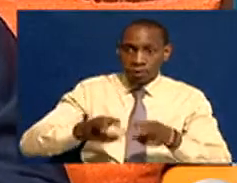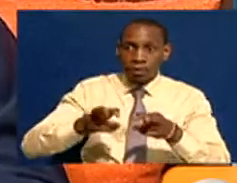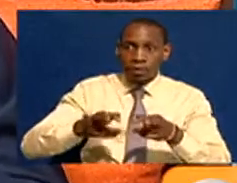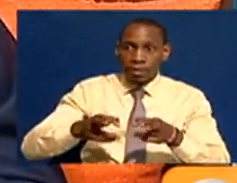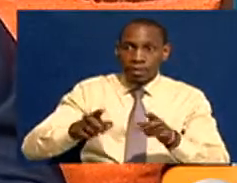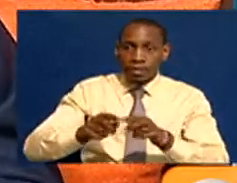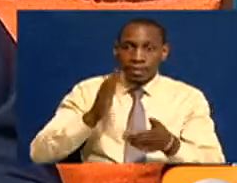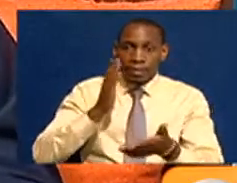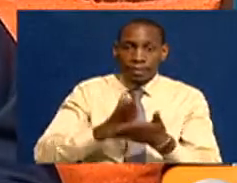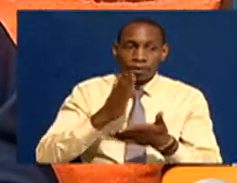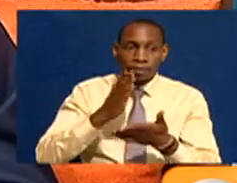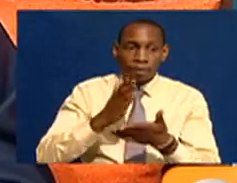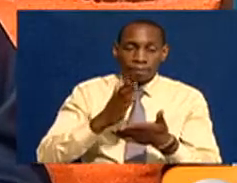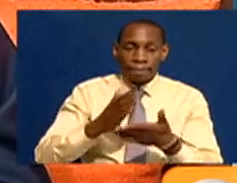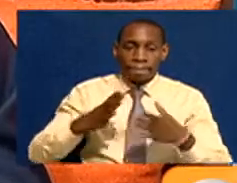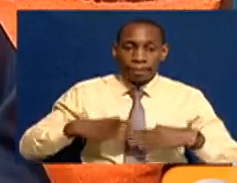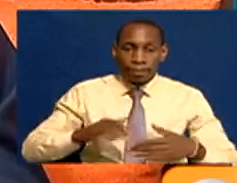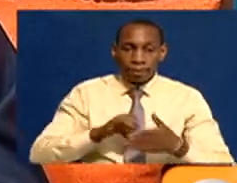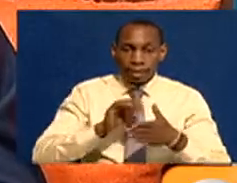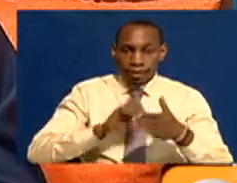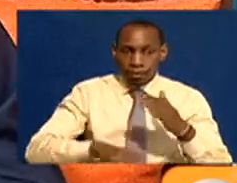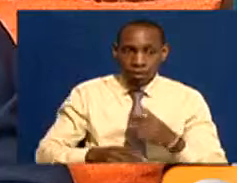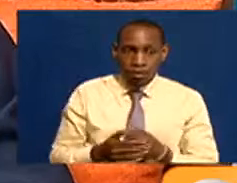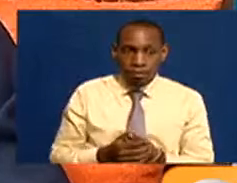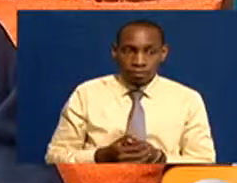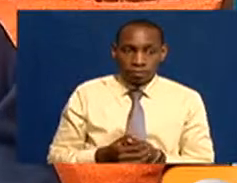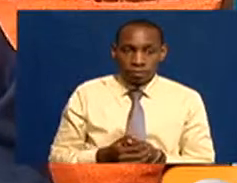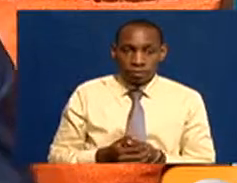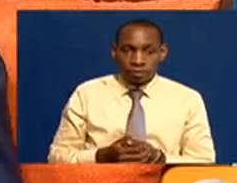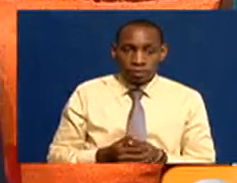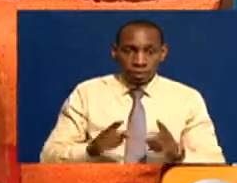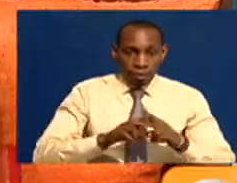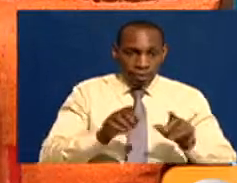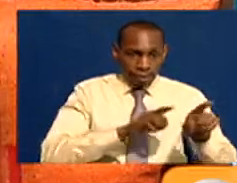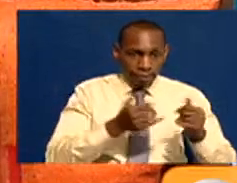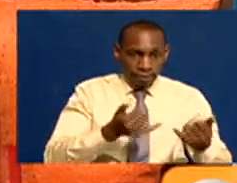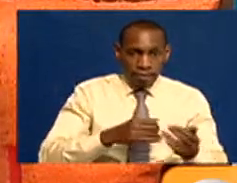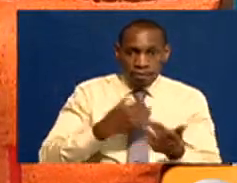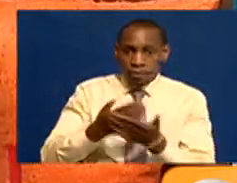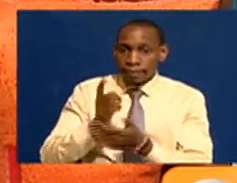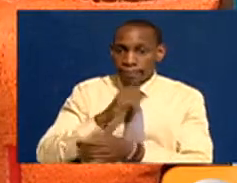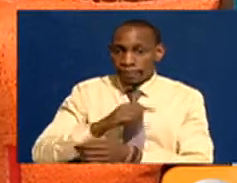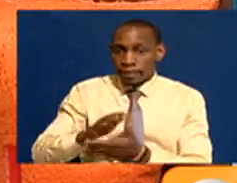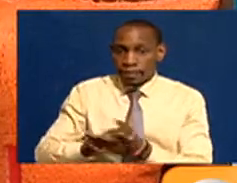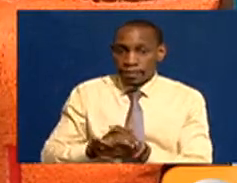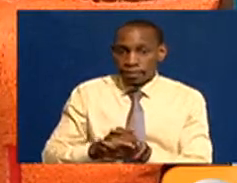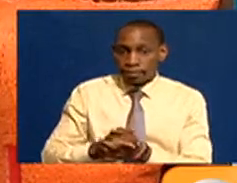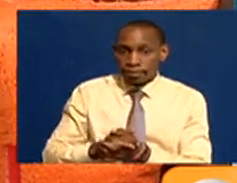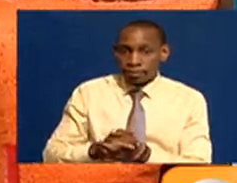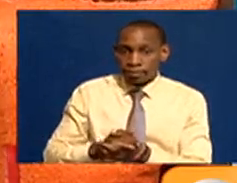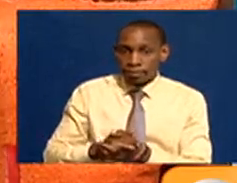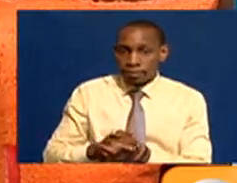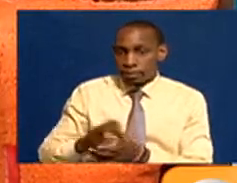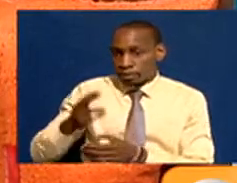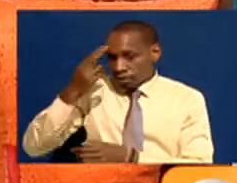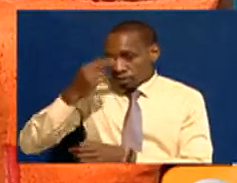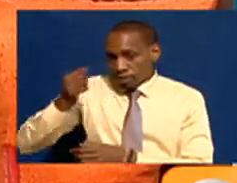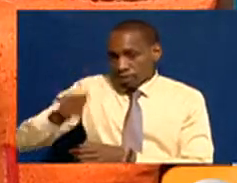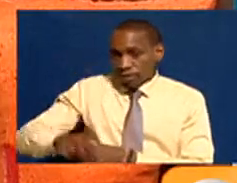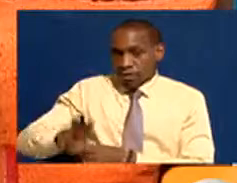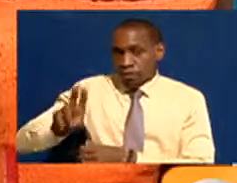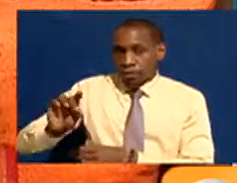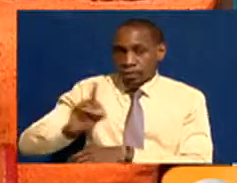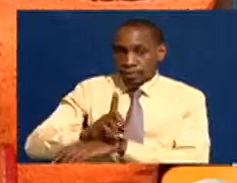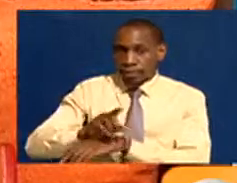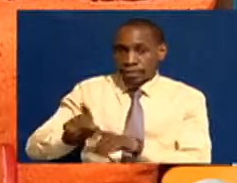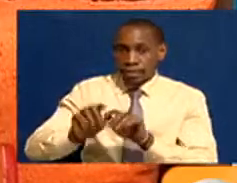and guarantee people that they are going, you will live here and be at Kiserian in 20 minutes, and